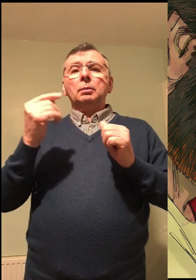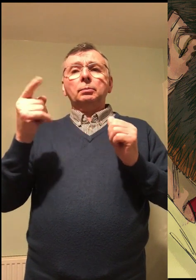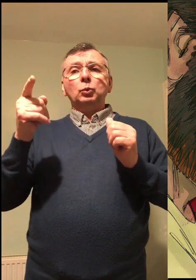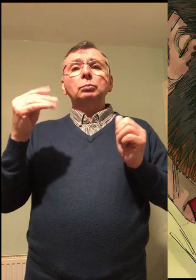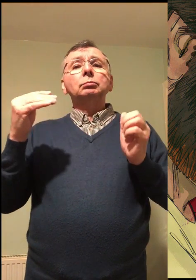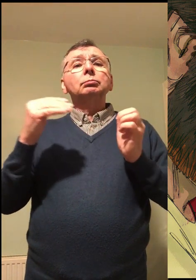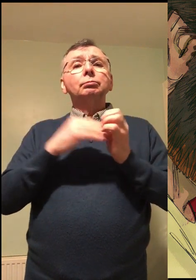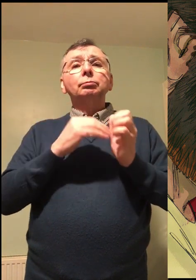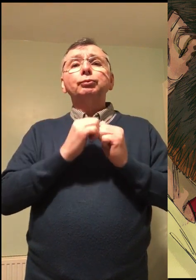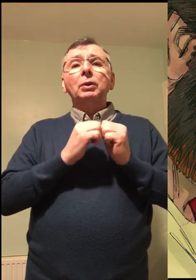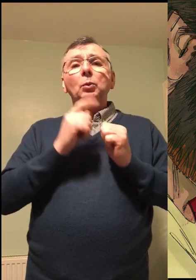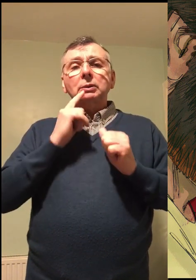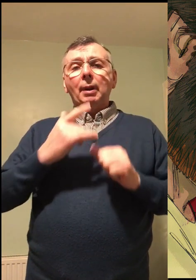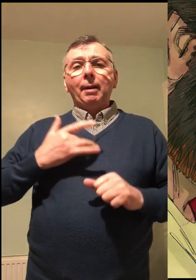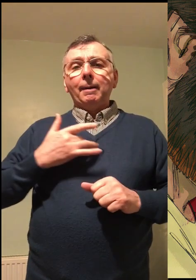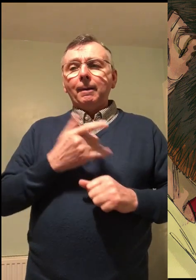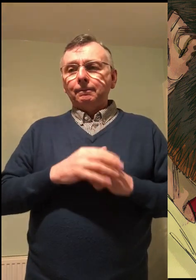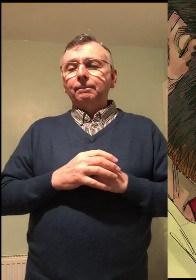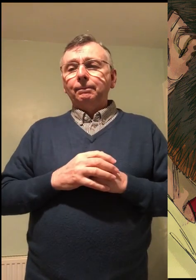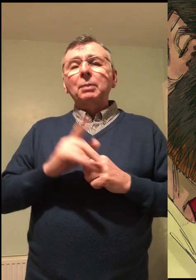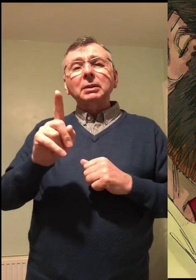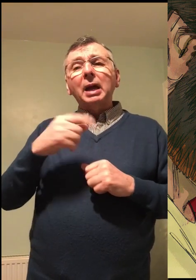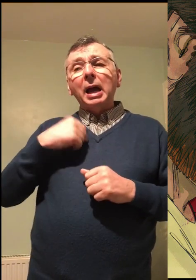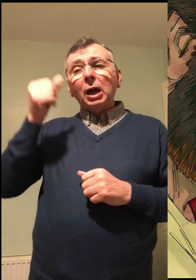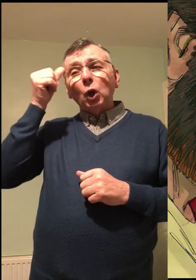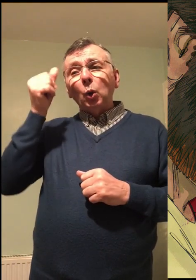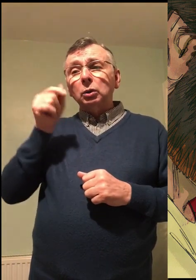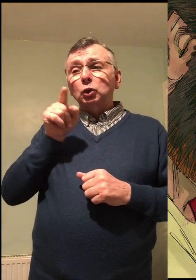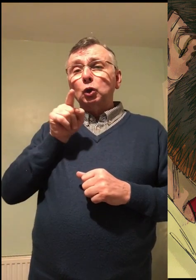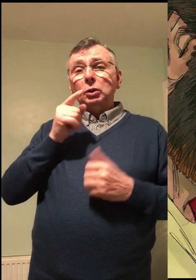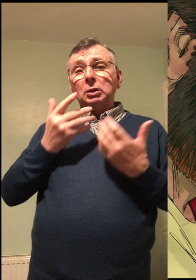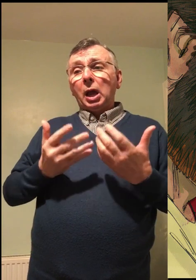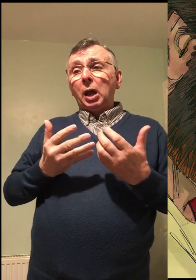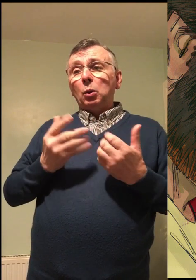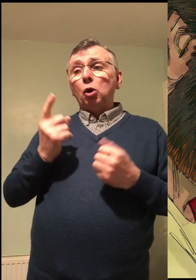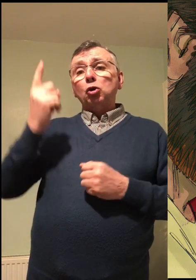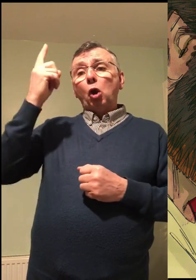God will give you whatever you ask.